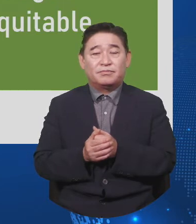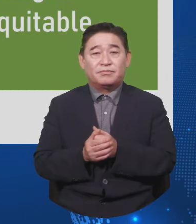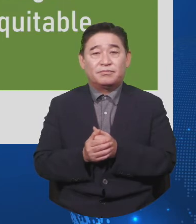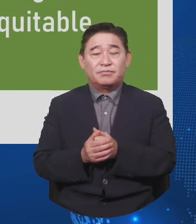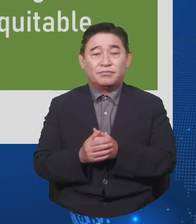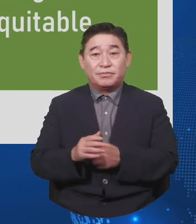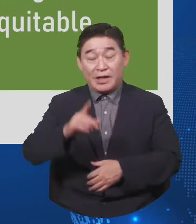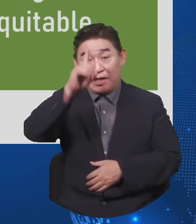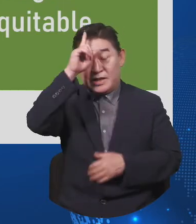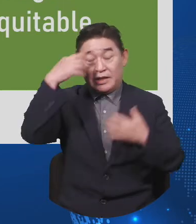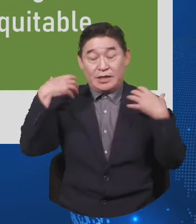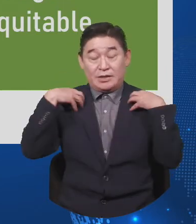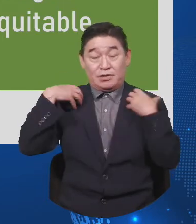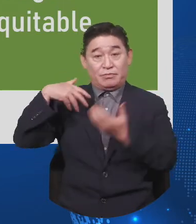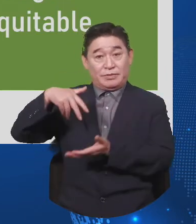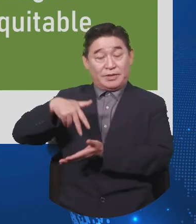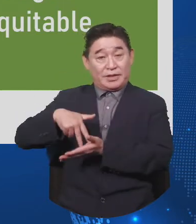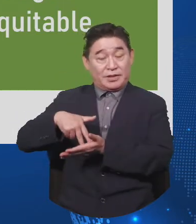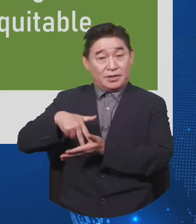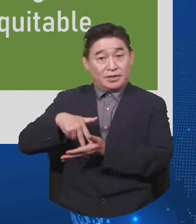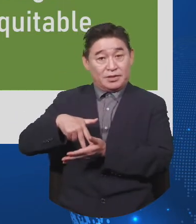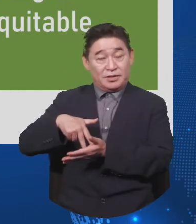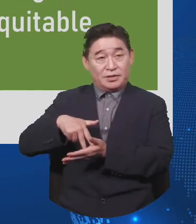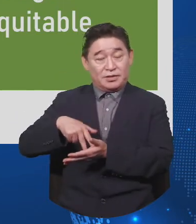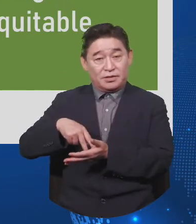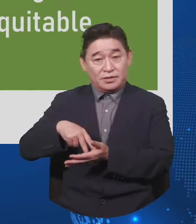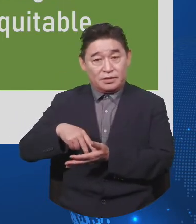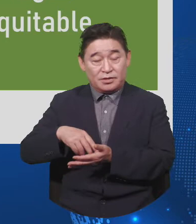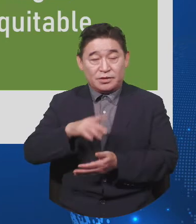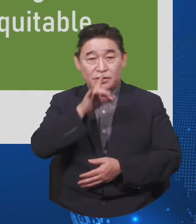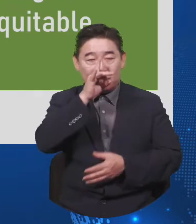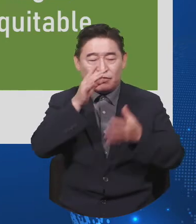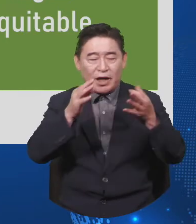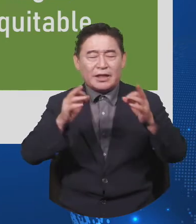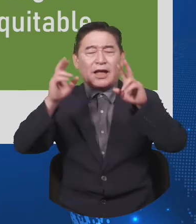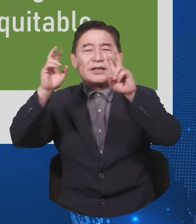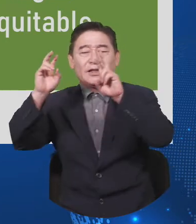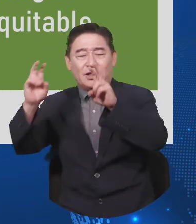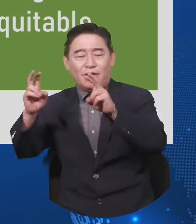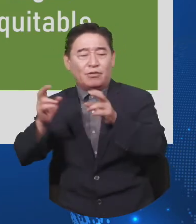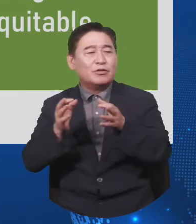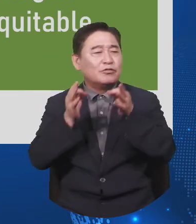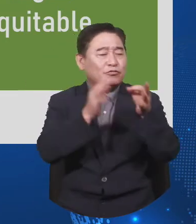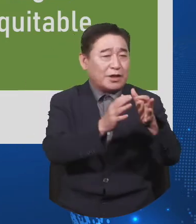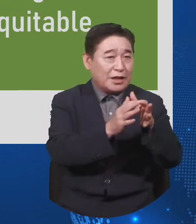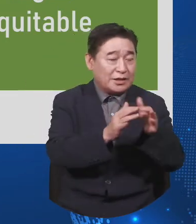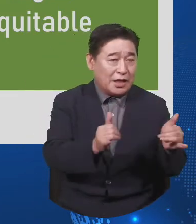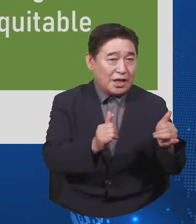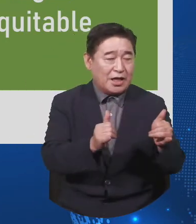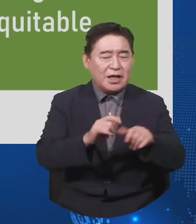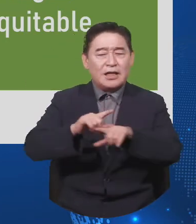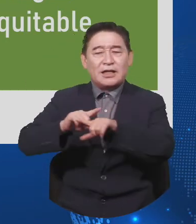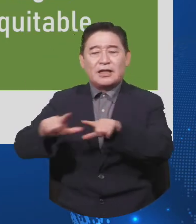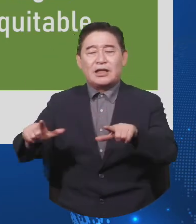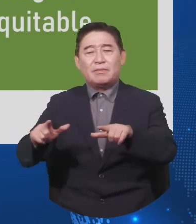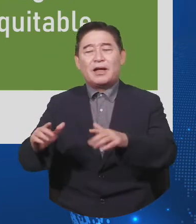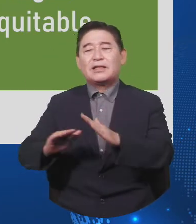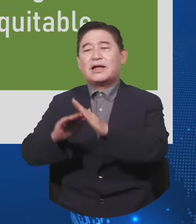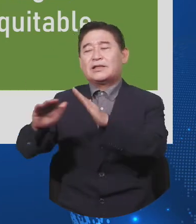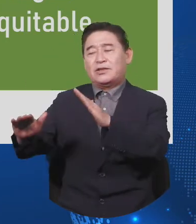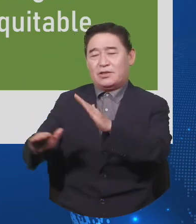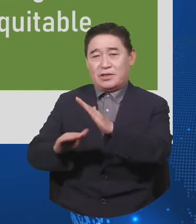governments, central banks, firms, investors, and households to correct